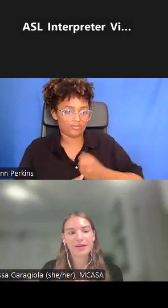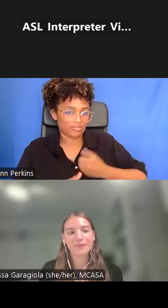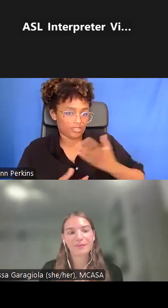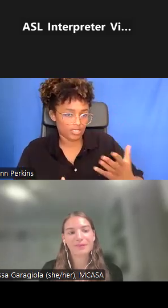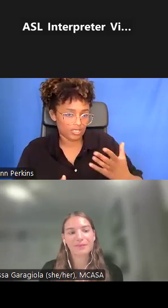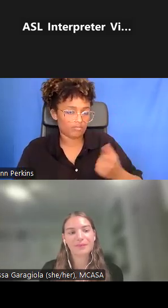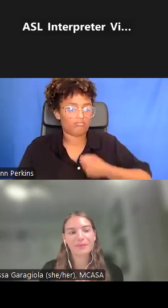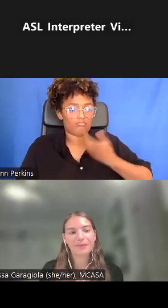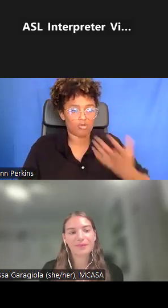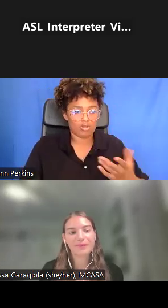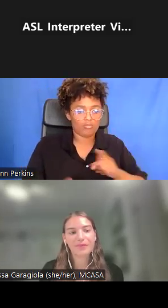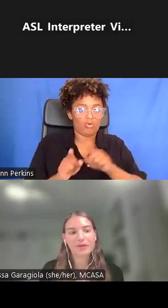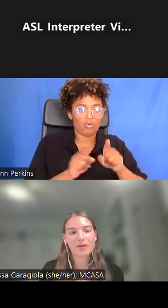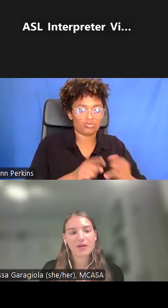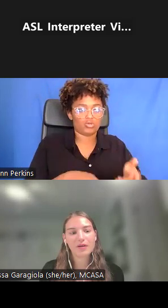Next slide.